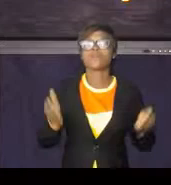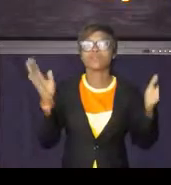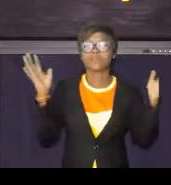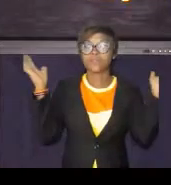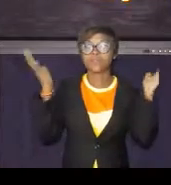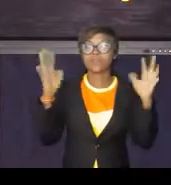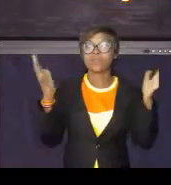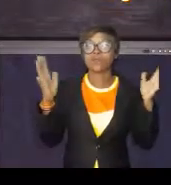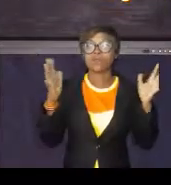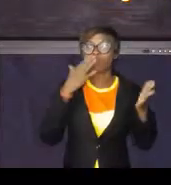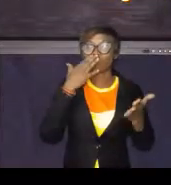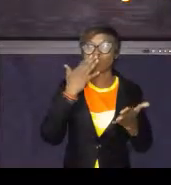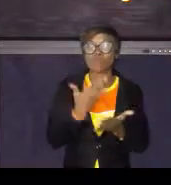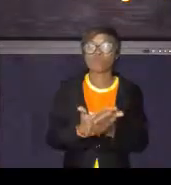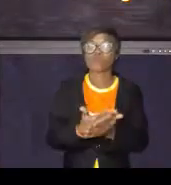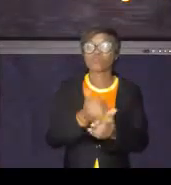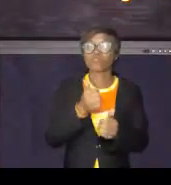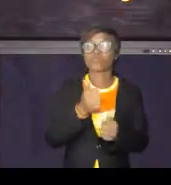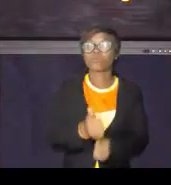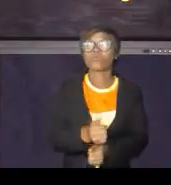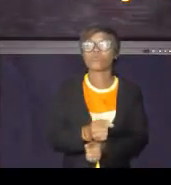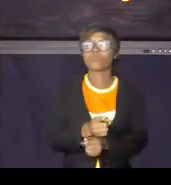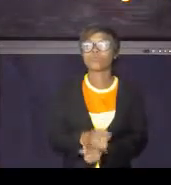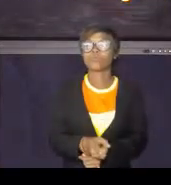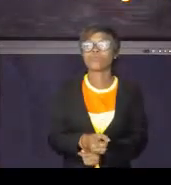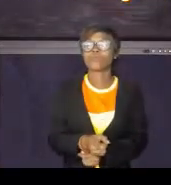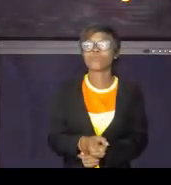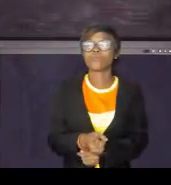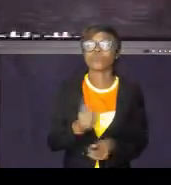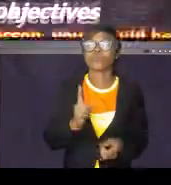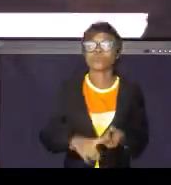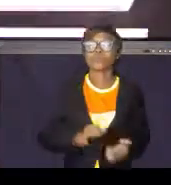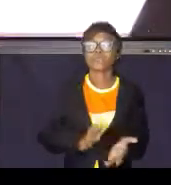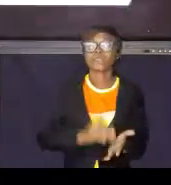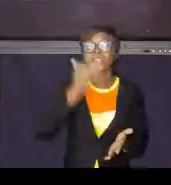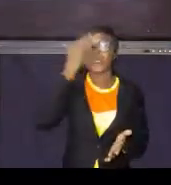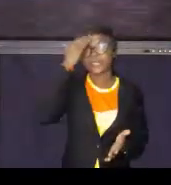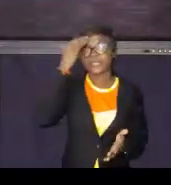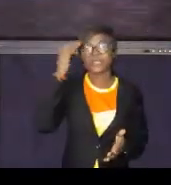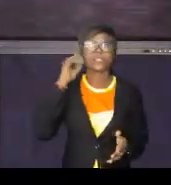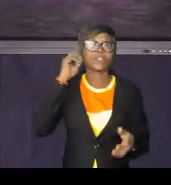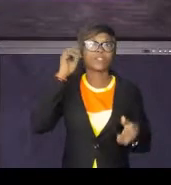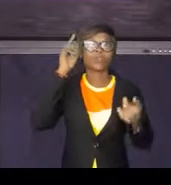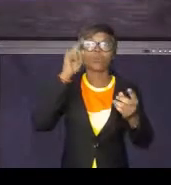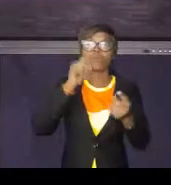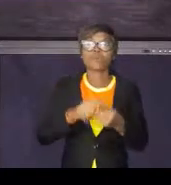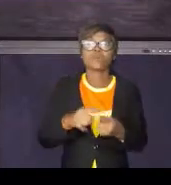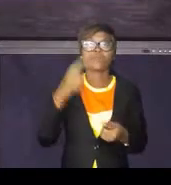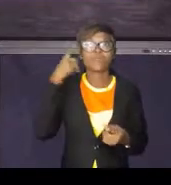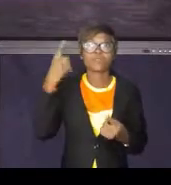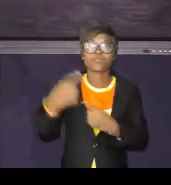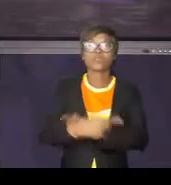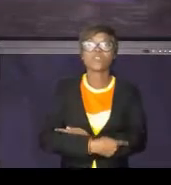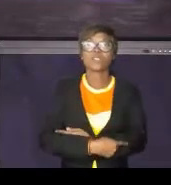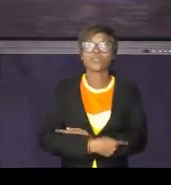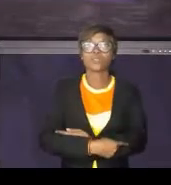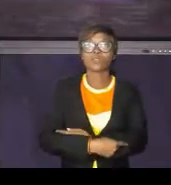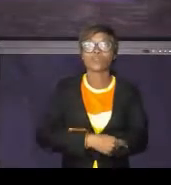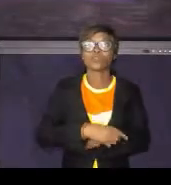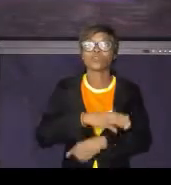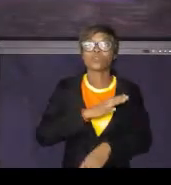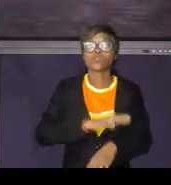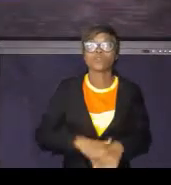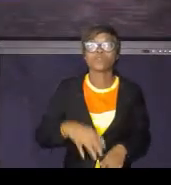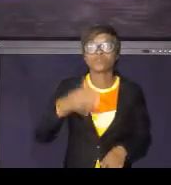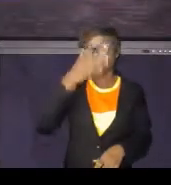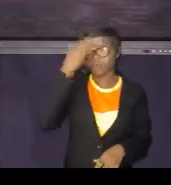to be celebrated with a cheer. Good job, you. To the learning objective for today's lesson, don't forget I said we're going to look